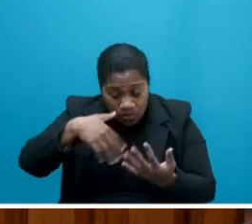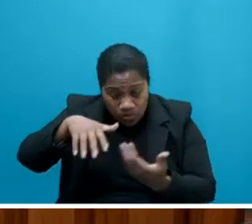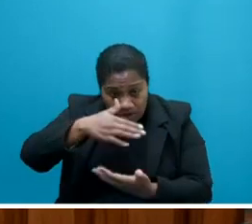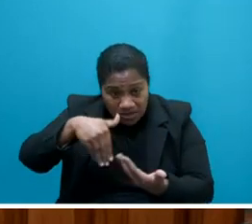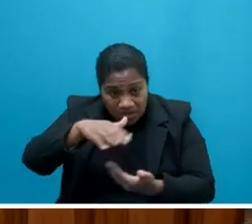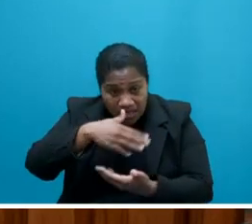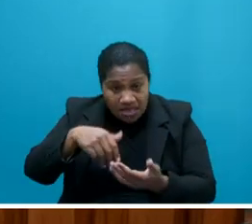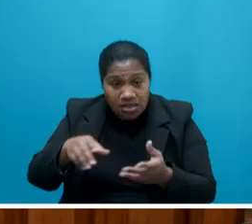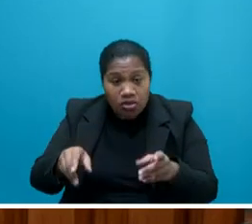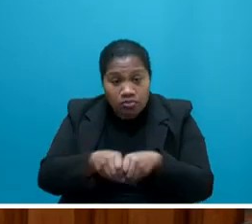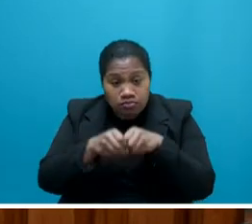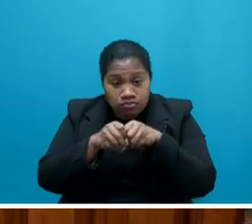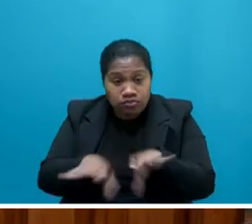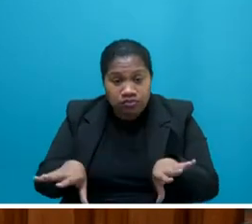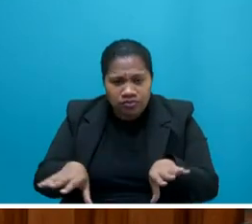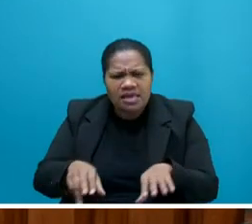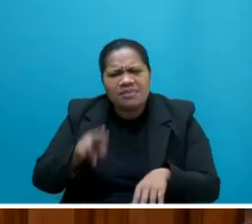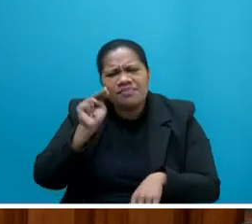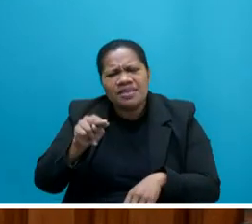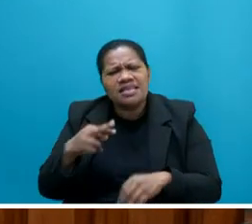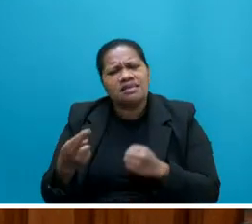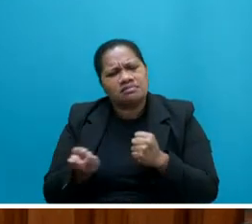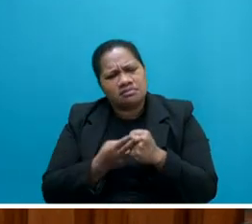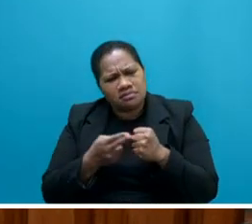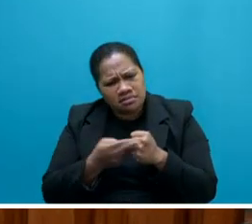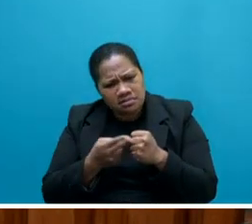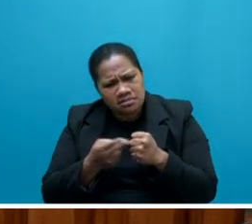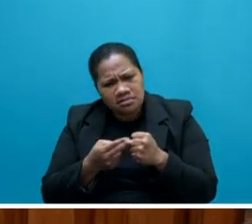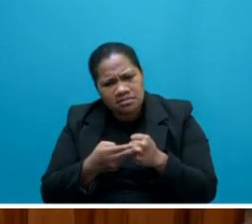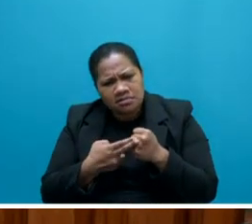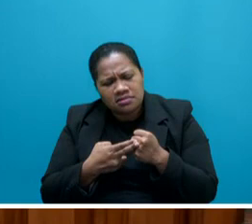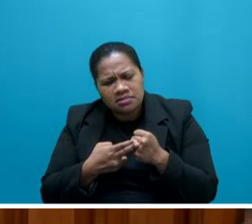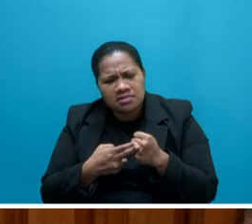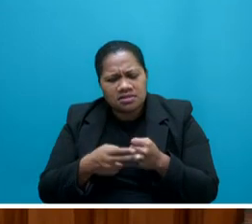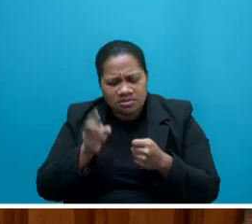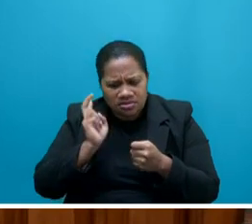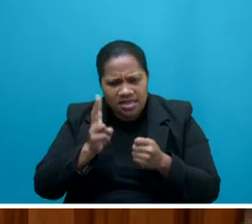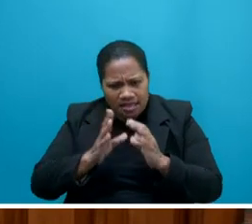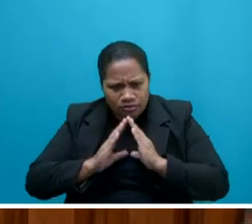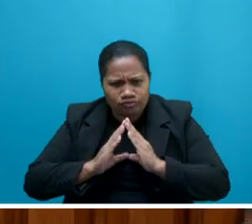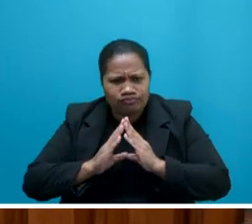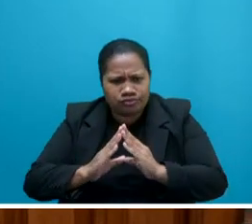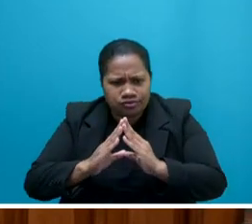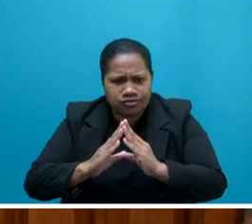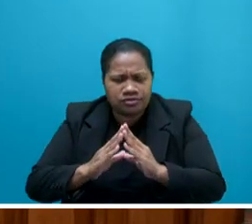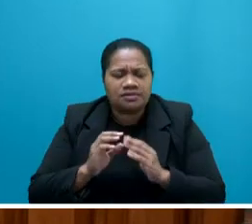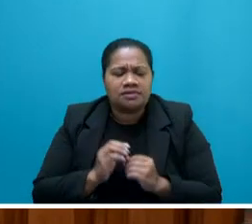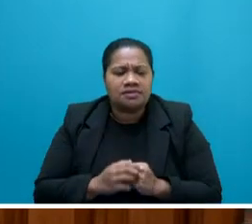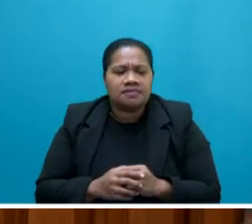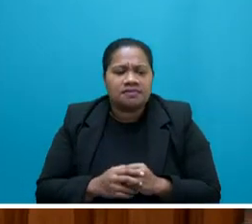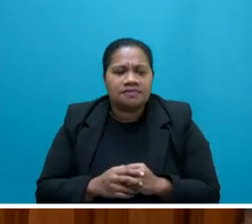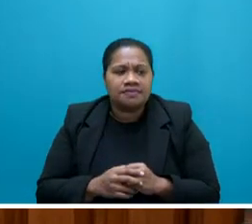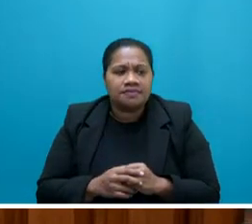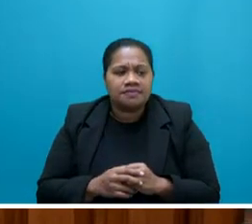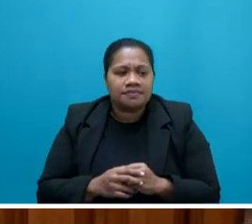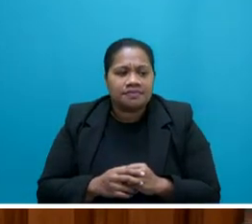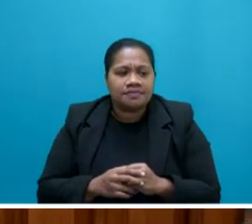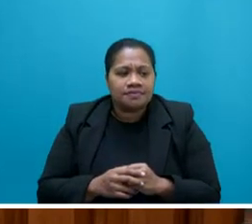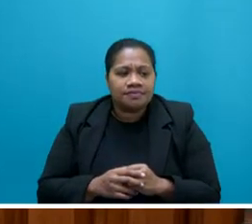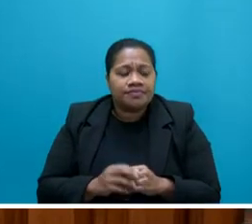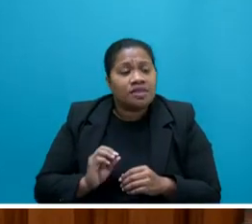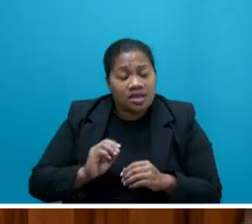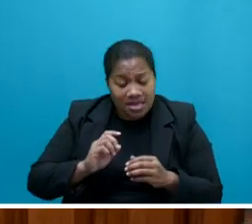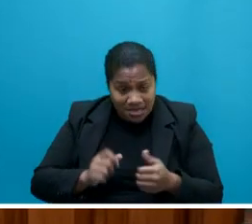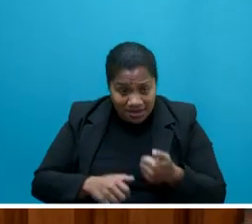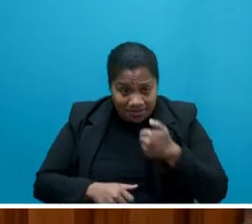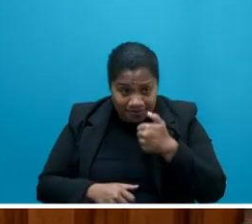sites, remain to be repaired and restored its glamour. Number six, the copra industry in the province needs